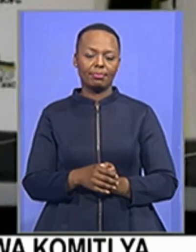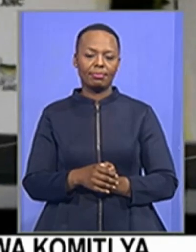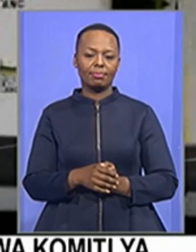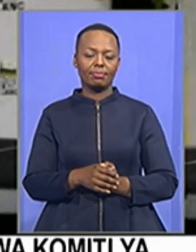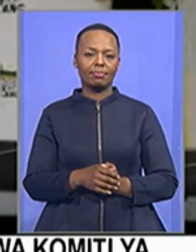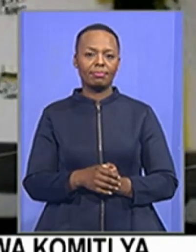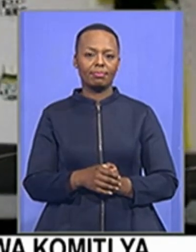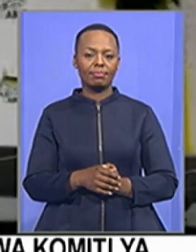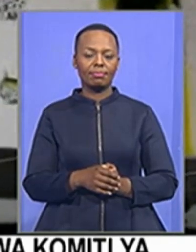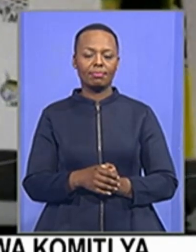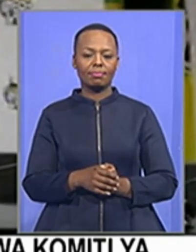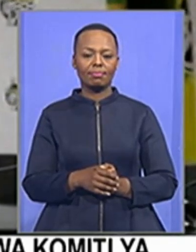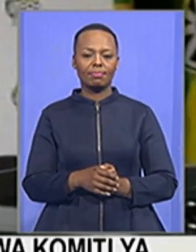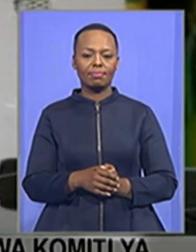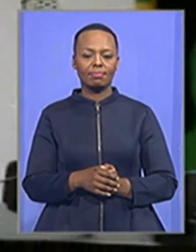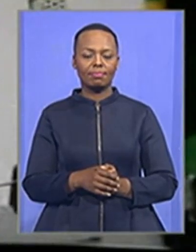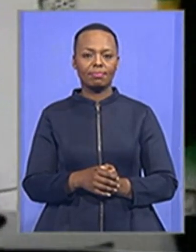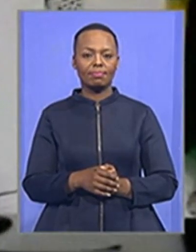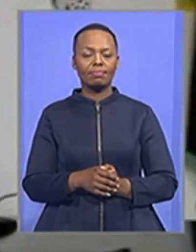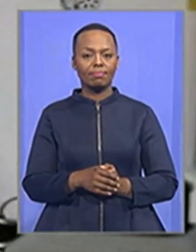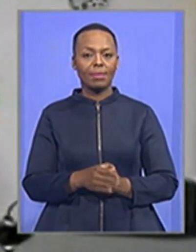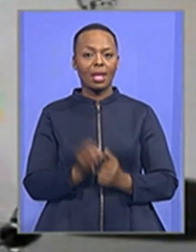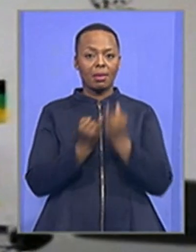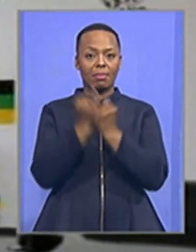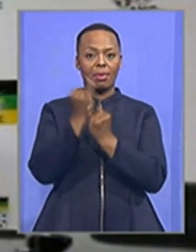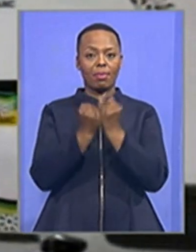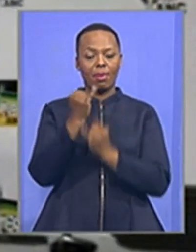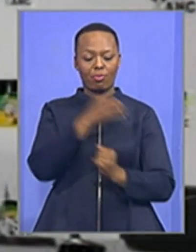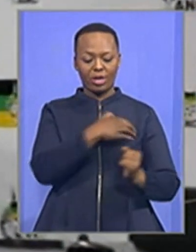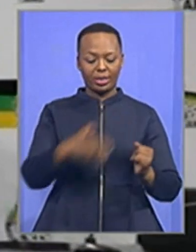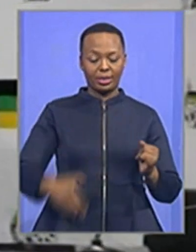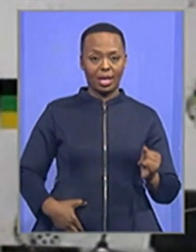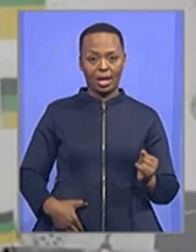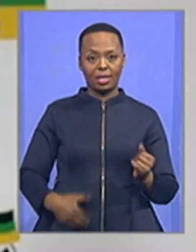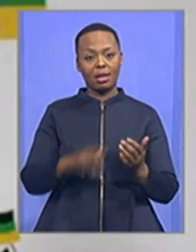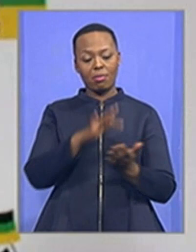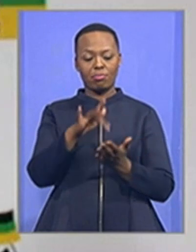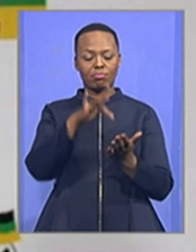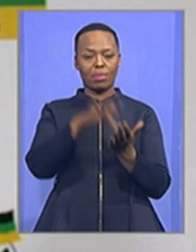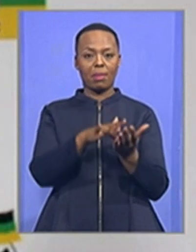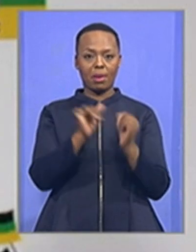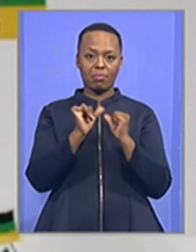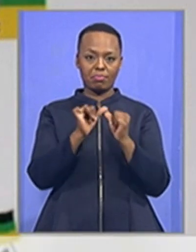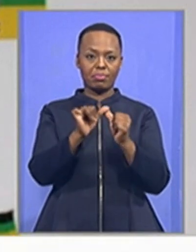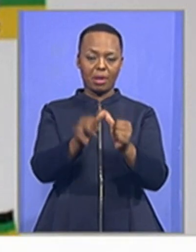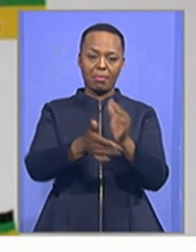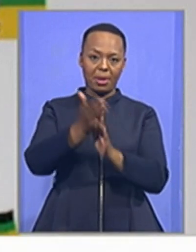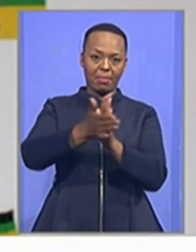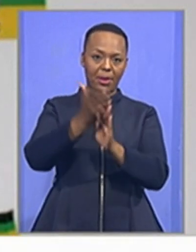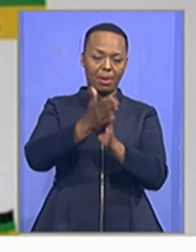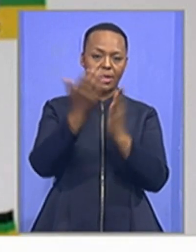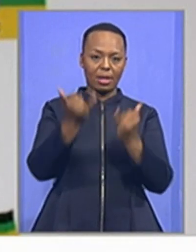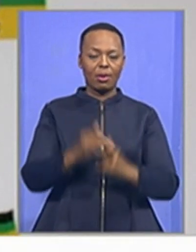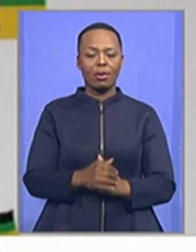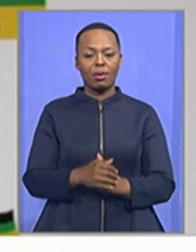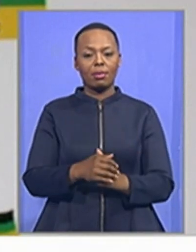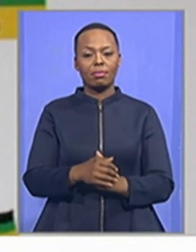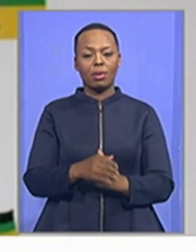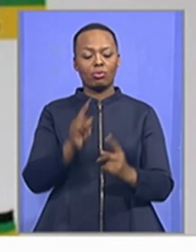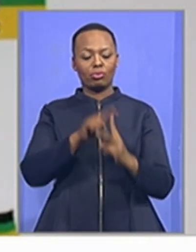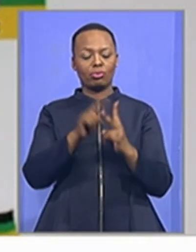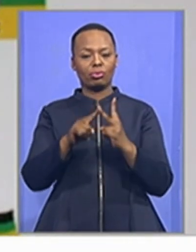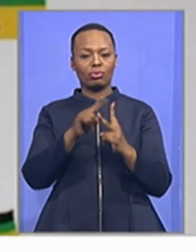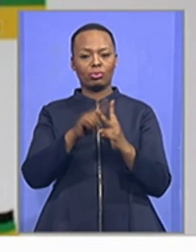Ntwa ya go phenkgisana la maemo a bopresidente jwa mokgatlo wa ANC e gare ya loya mo shedi be ile go ba etapele ba babedi ba be go ba